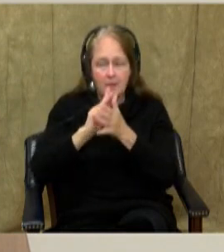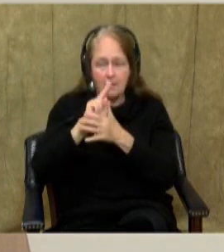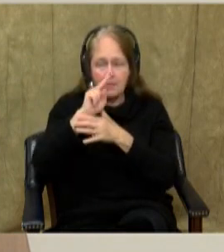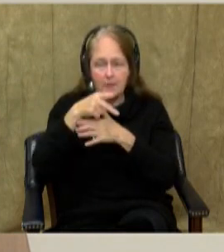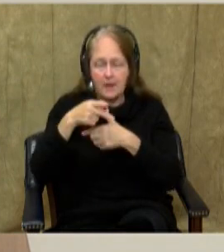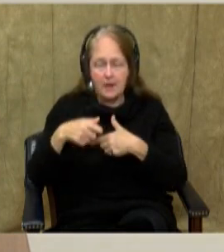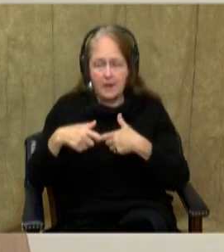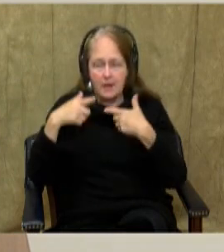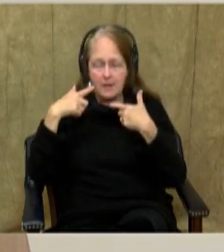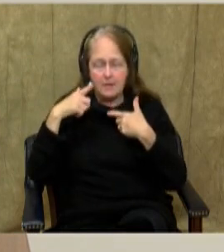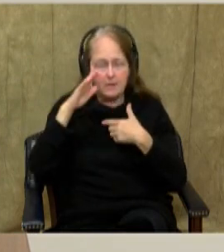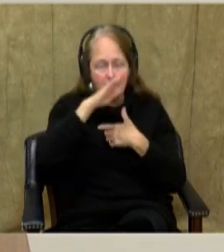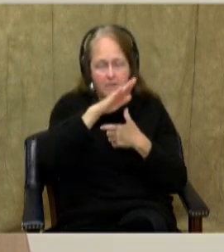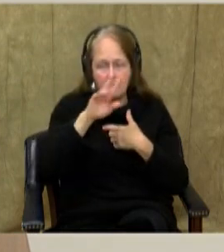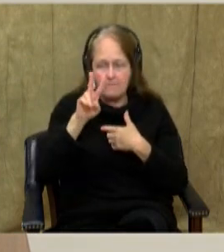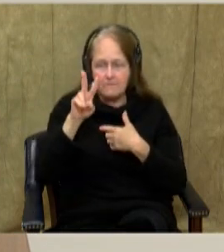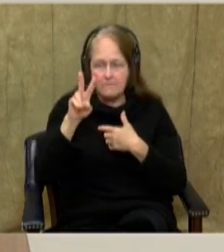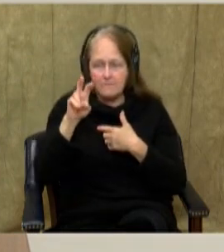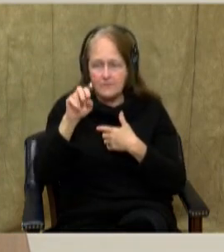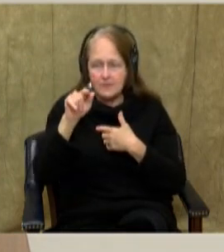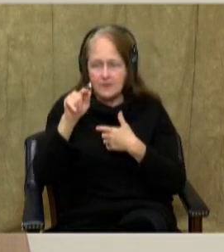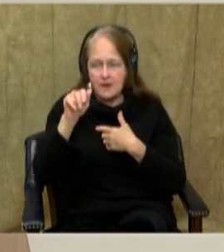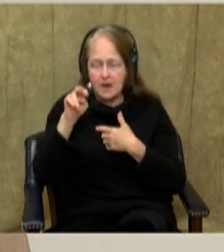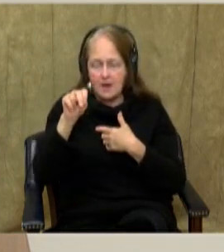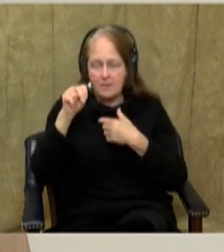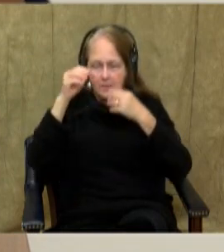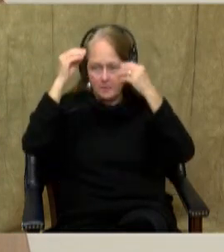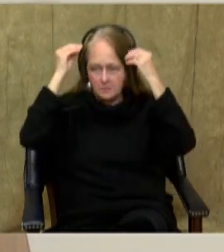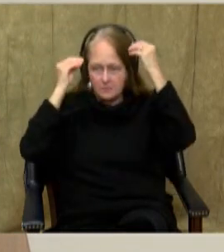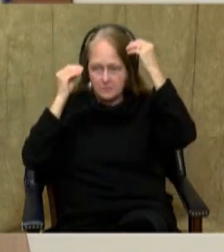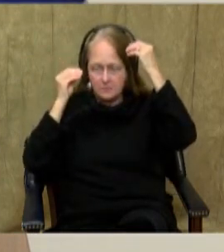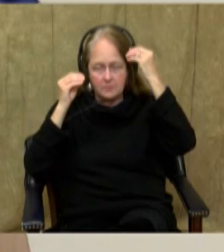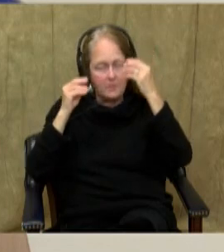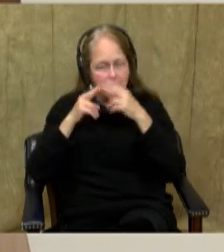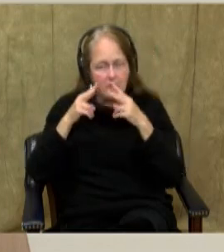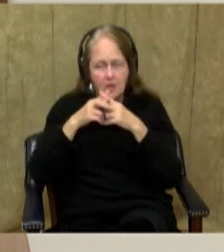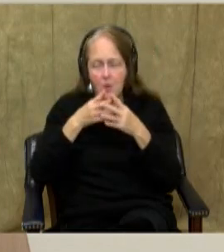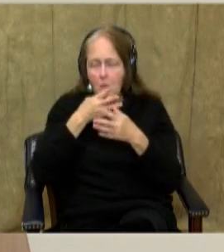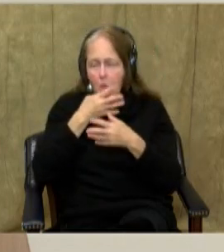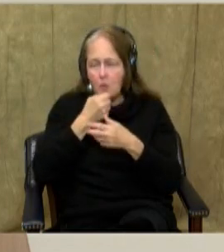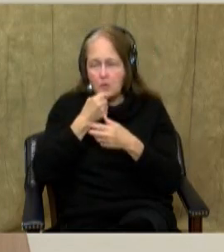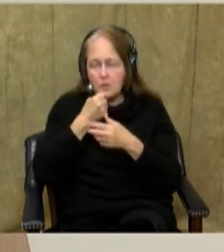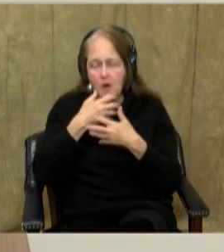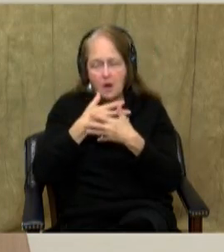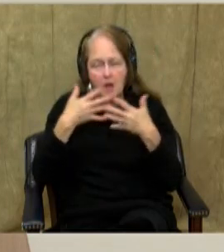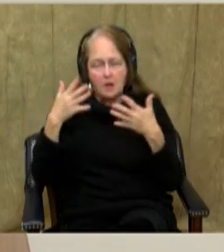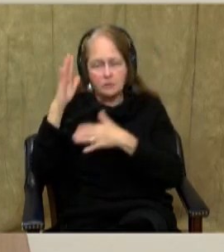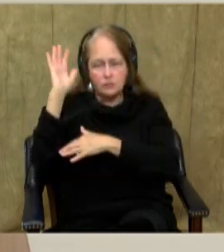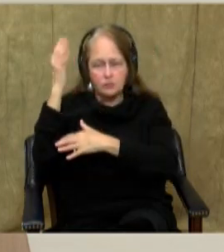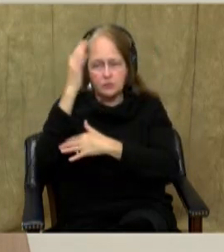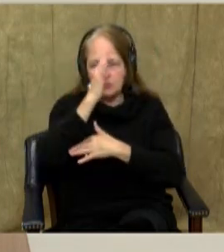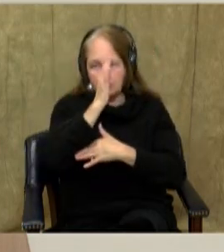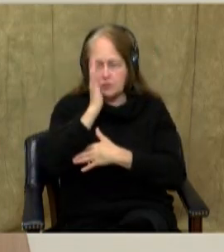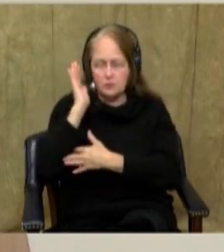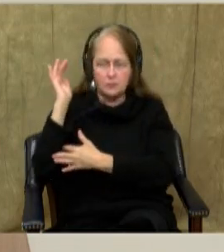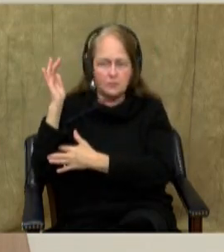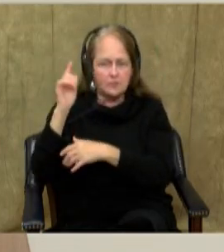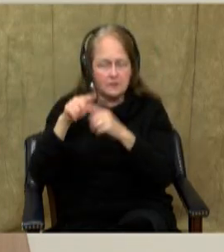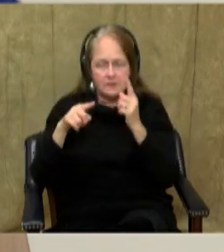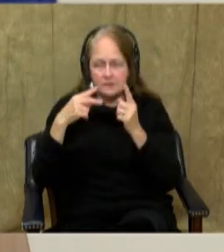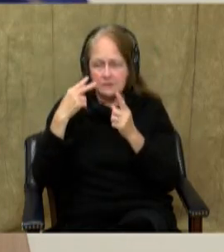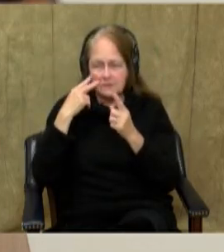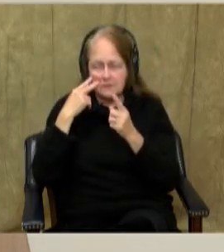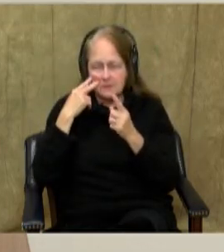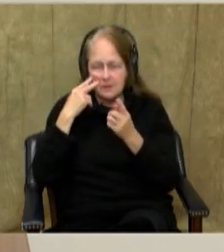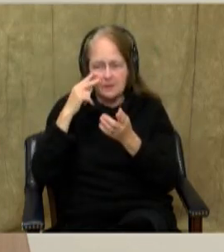Vietnam, the climate over there is very, very warm, very humid, and whole lot of brush. And they couldn't see where this trail was going,